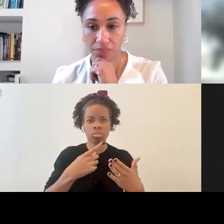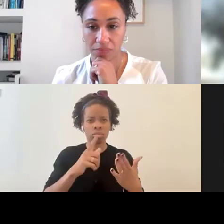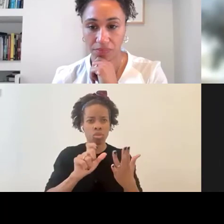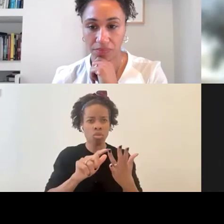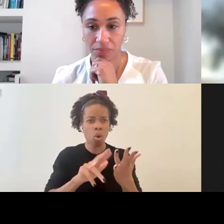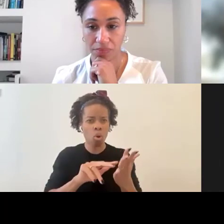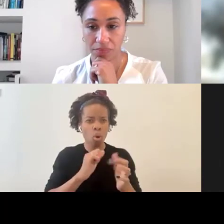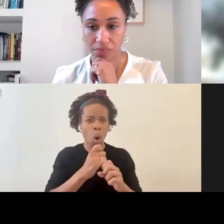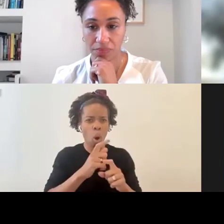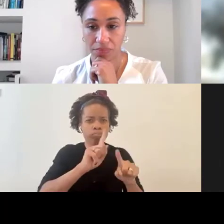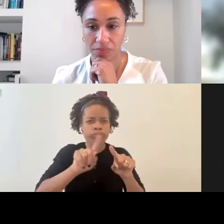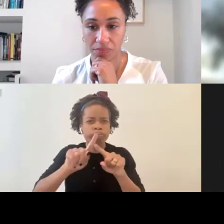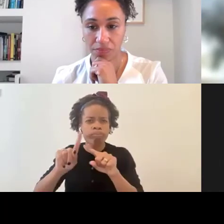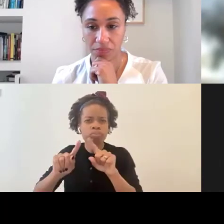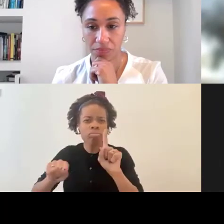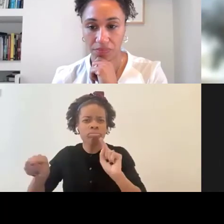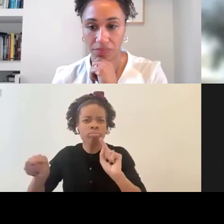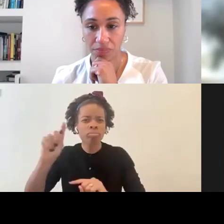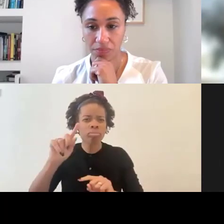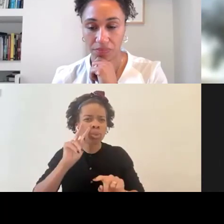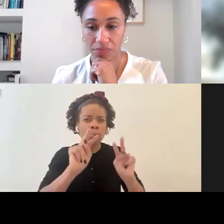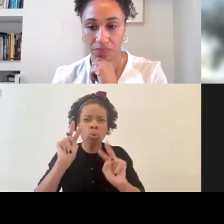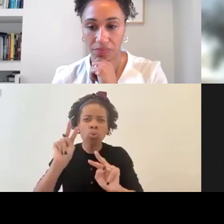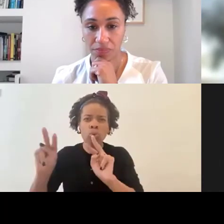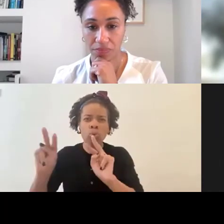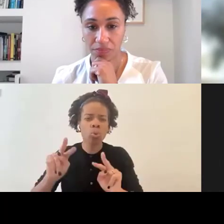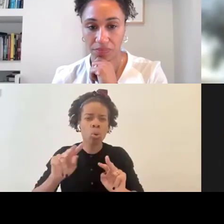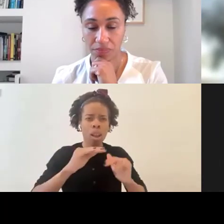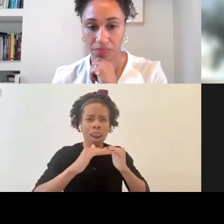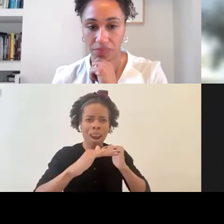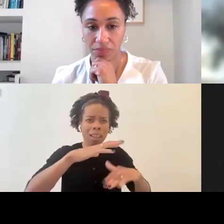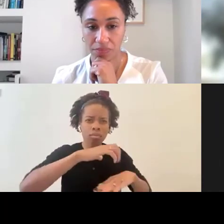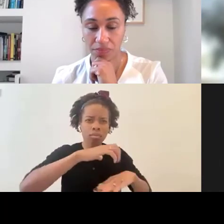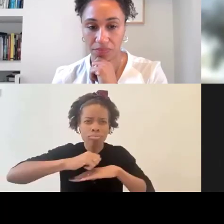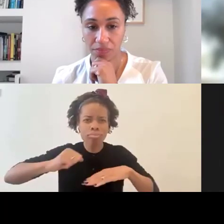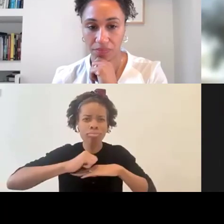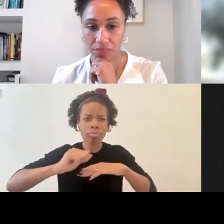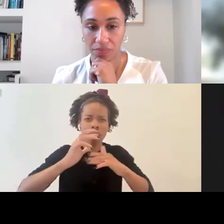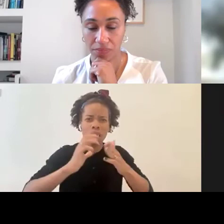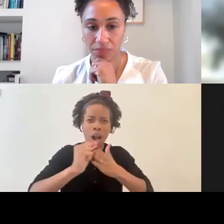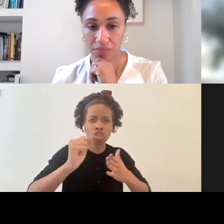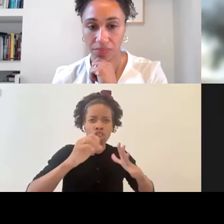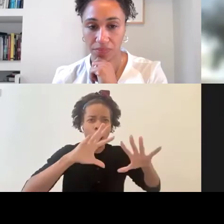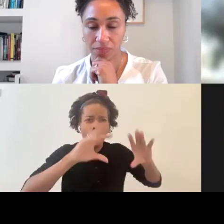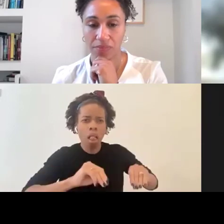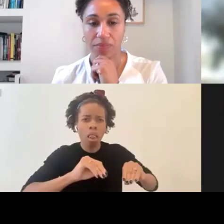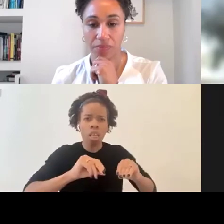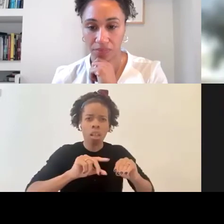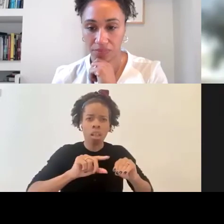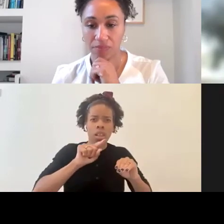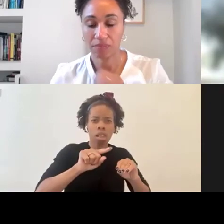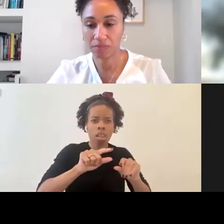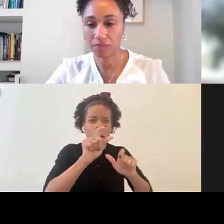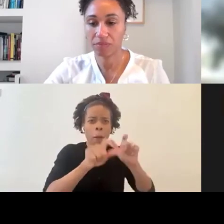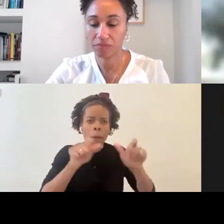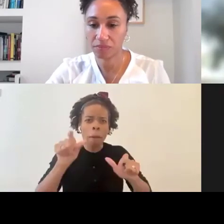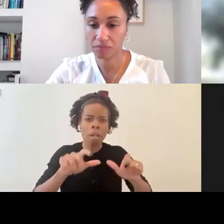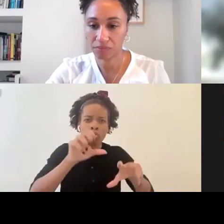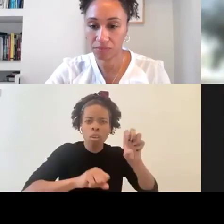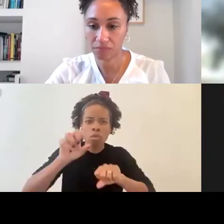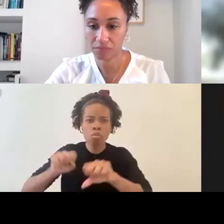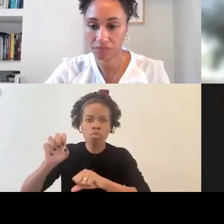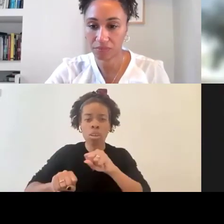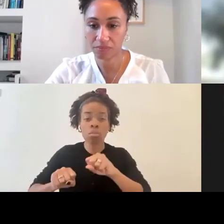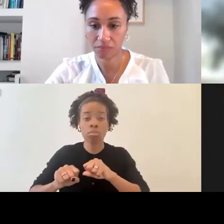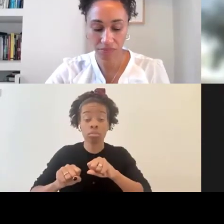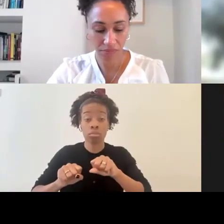other places. But this is a historical happening again and again and again situation, which